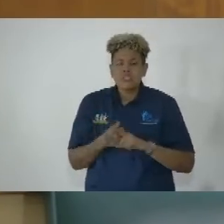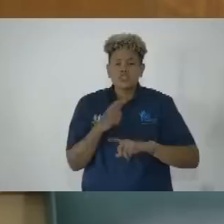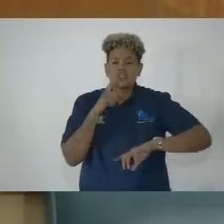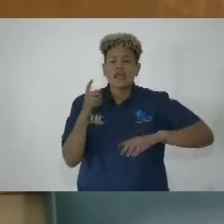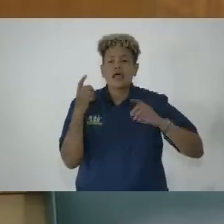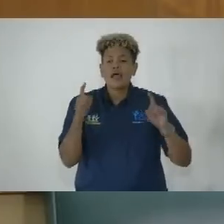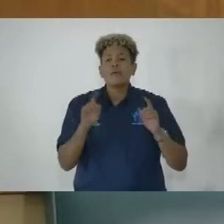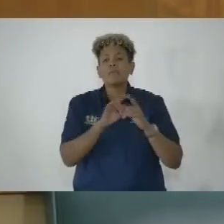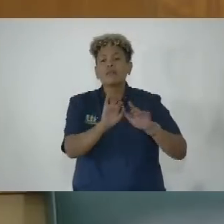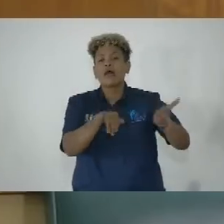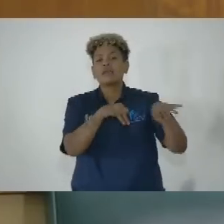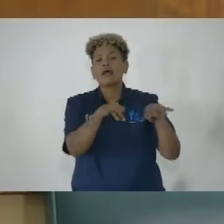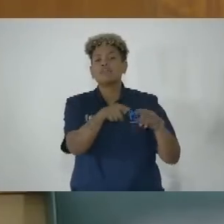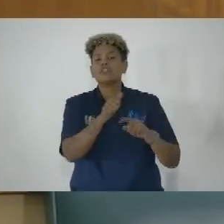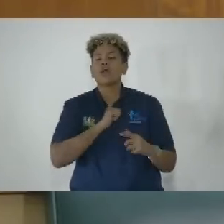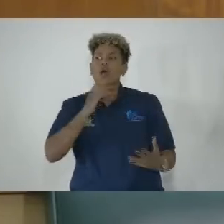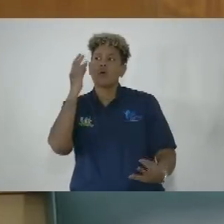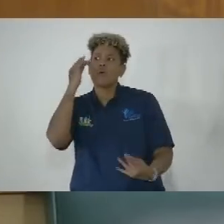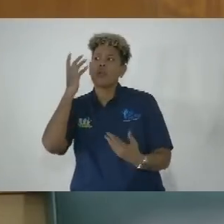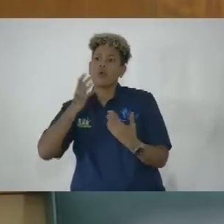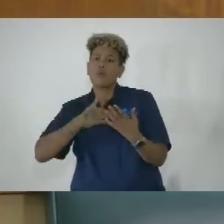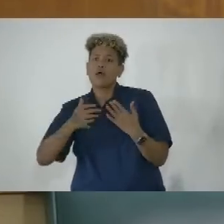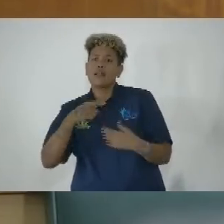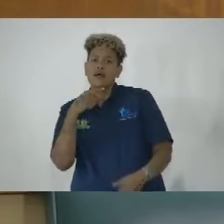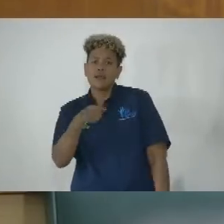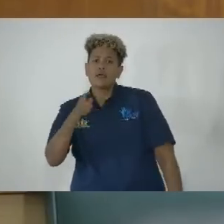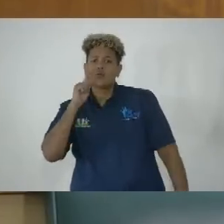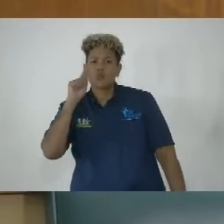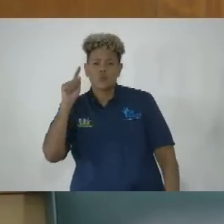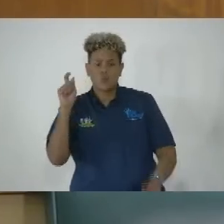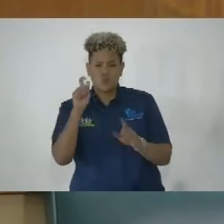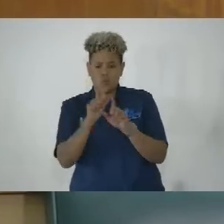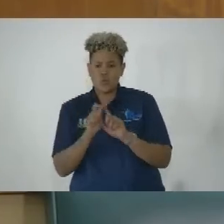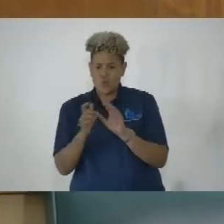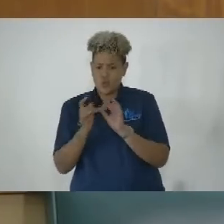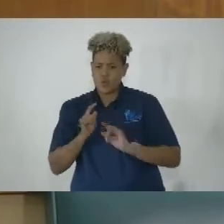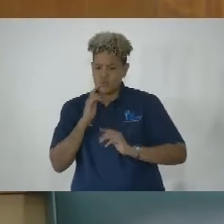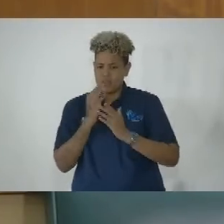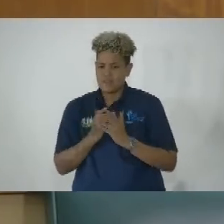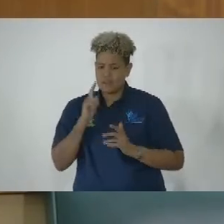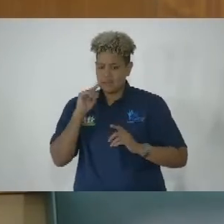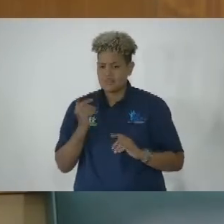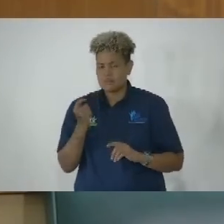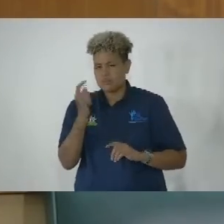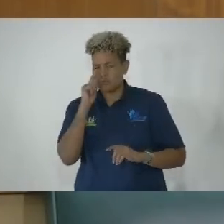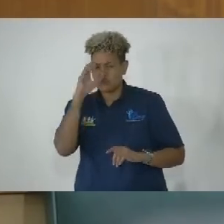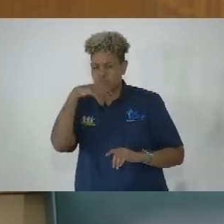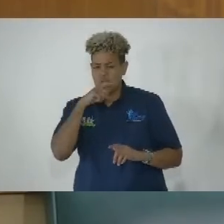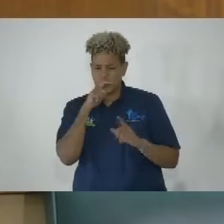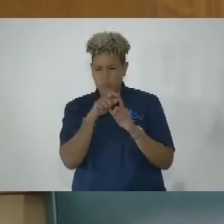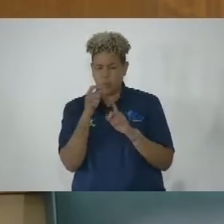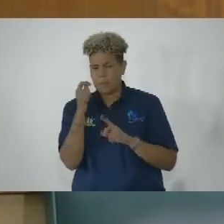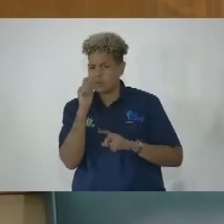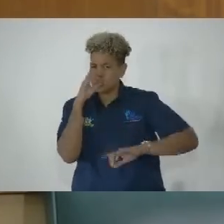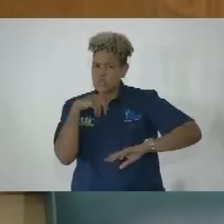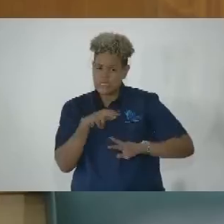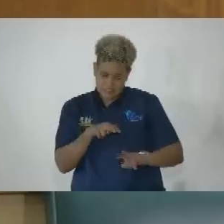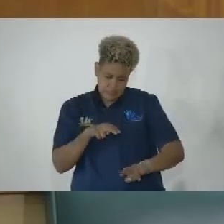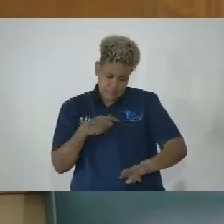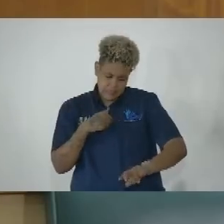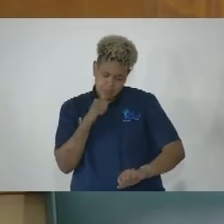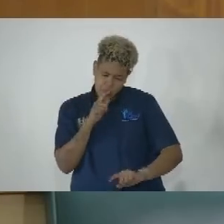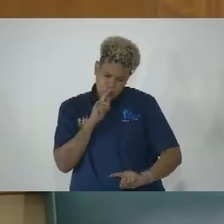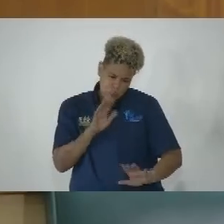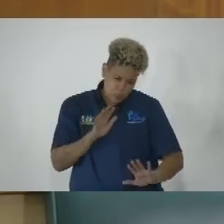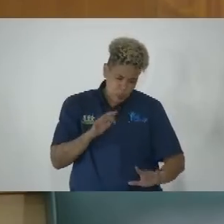upon that definition, I wondered whether the word in here, in fact, it seems a little awkward. The word in here is a little awkward, so I'm not quite